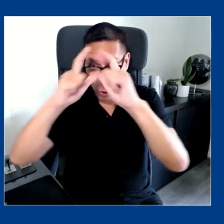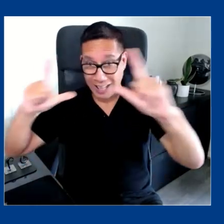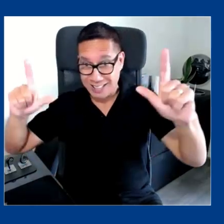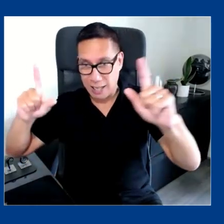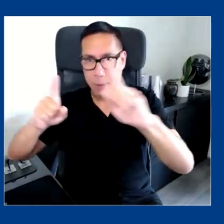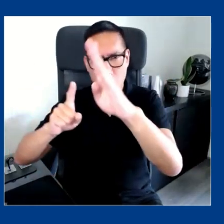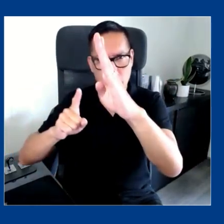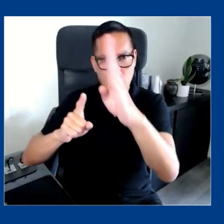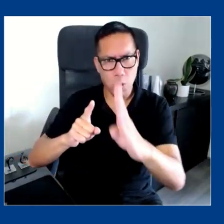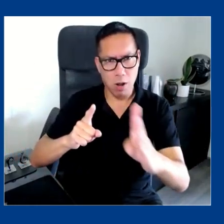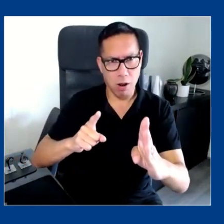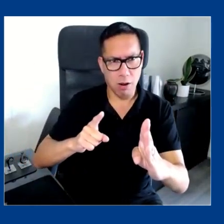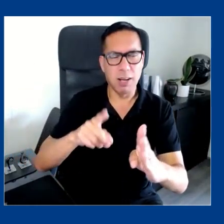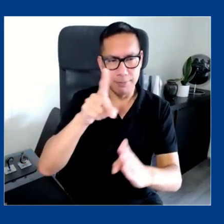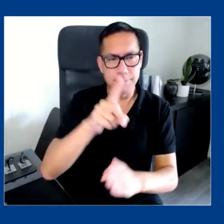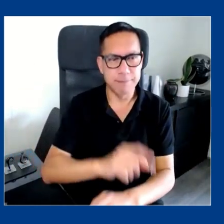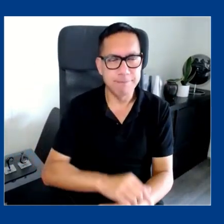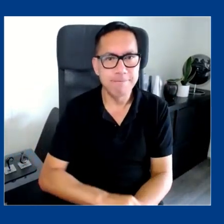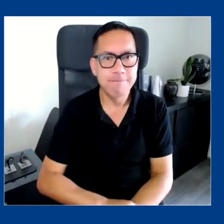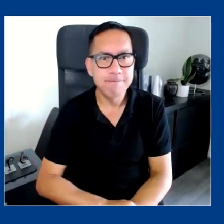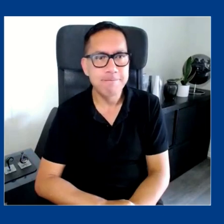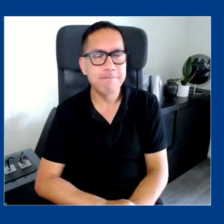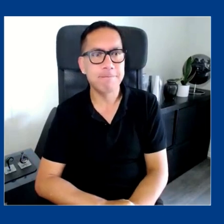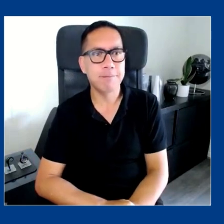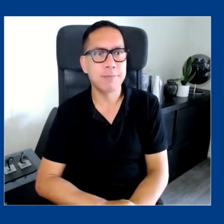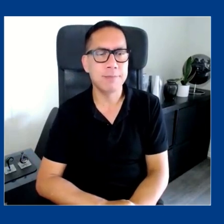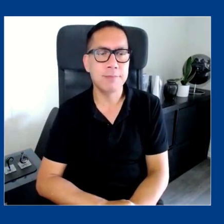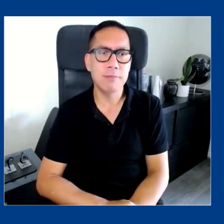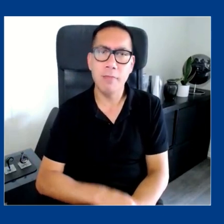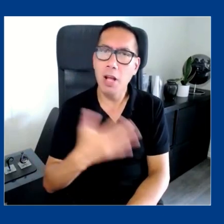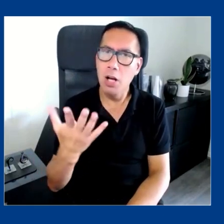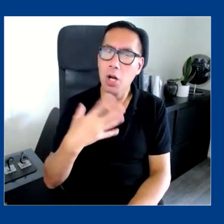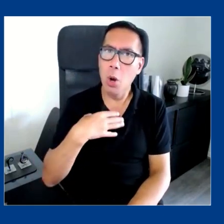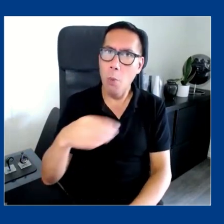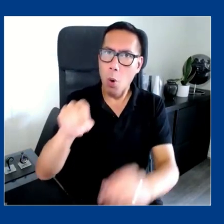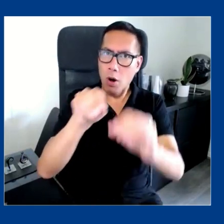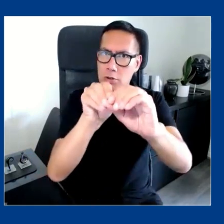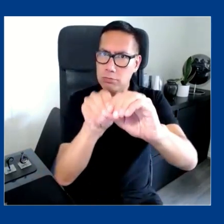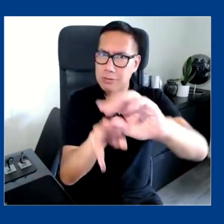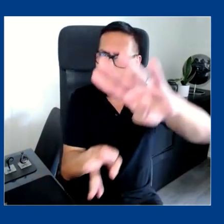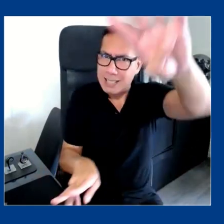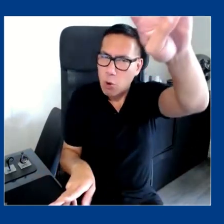Five Kingdom. Yeah. Yes. Mm. And was it more widespread